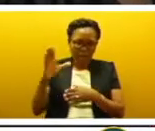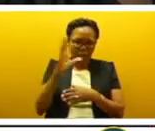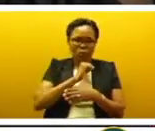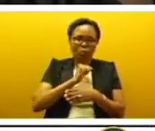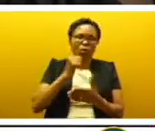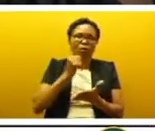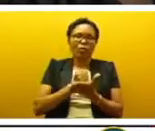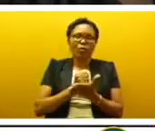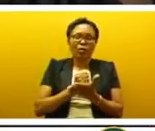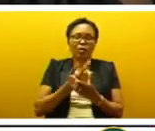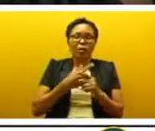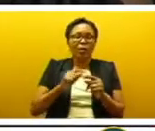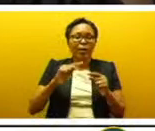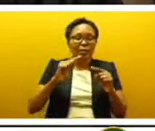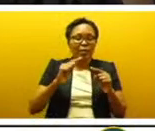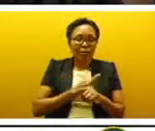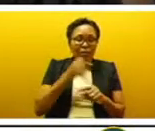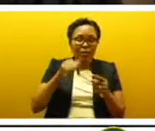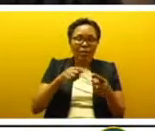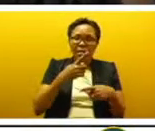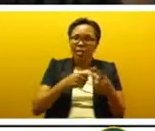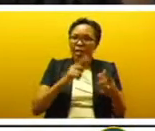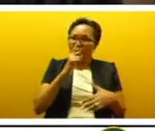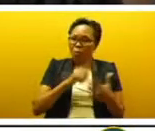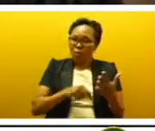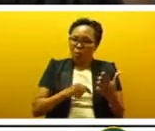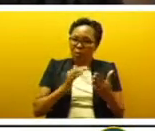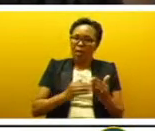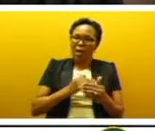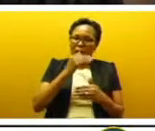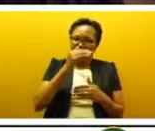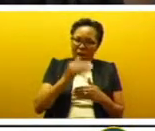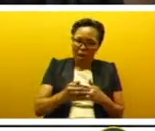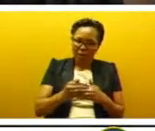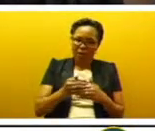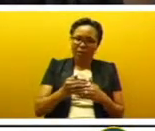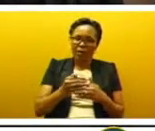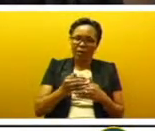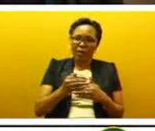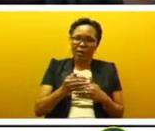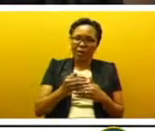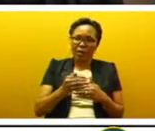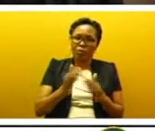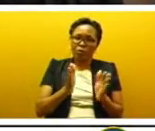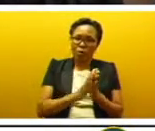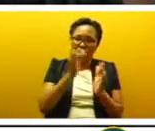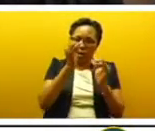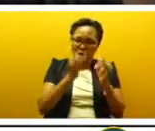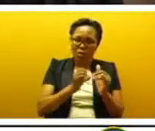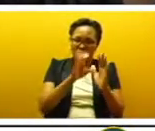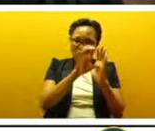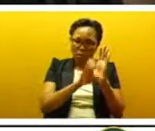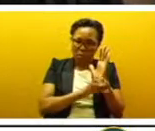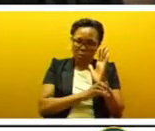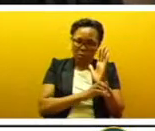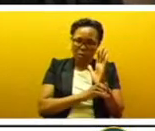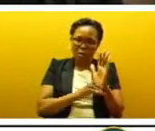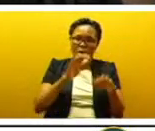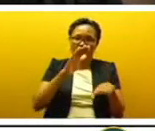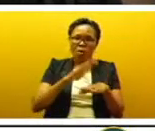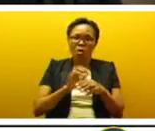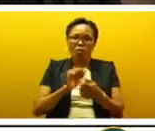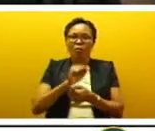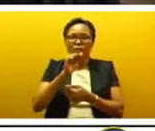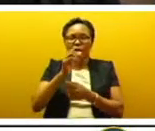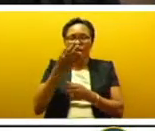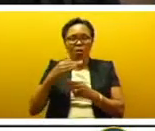year is this. After 15th courtesy of the new constitutions, on the 15th of August when the